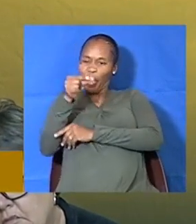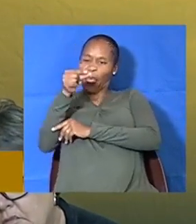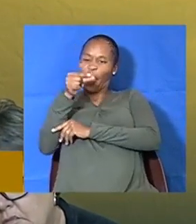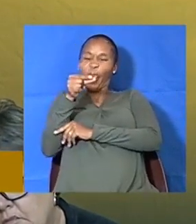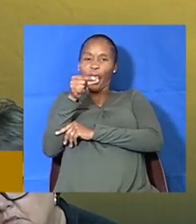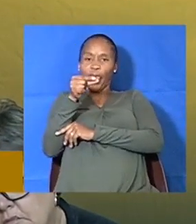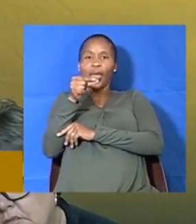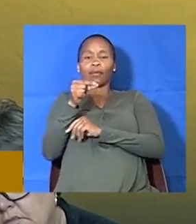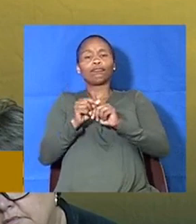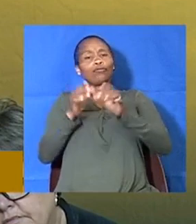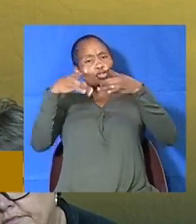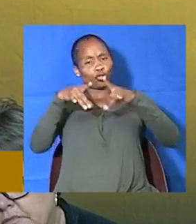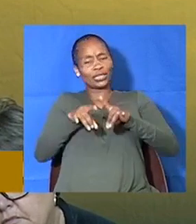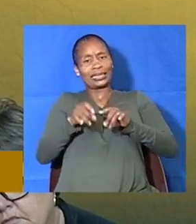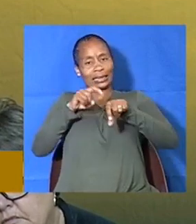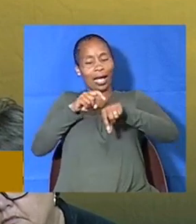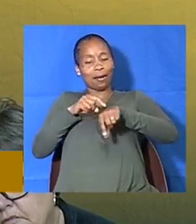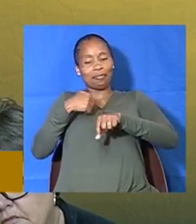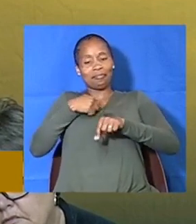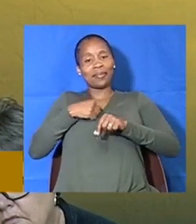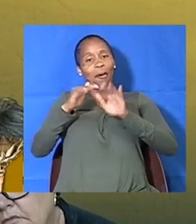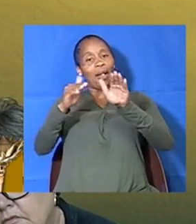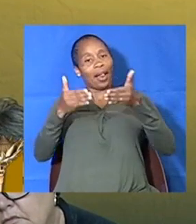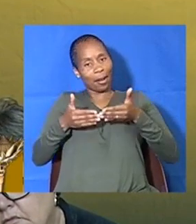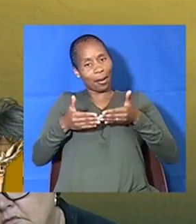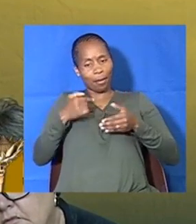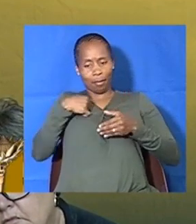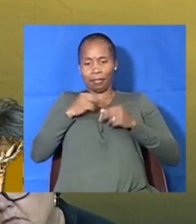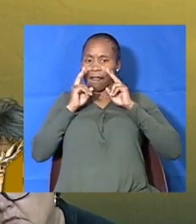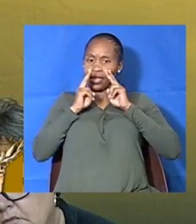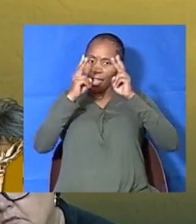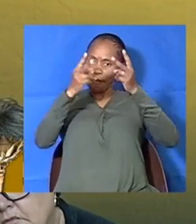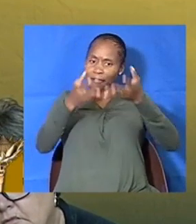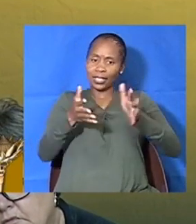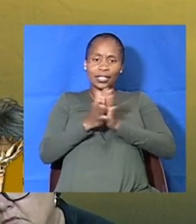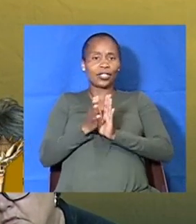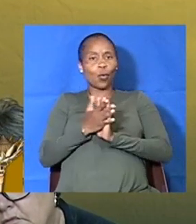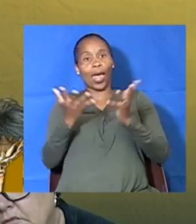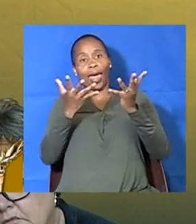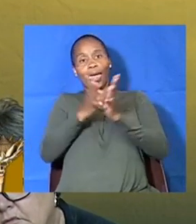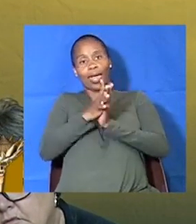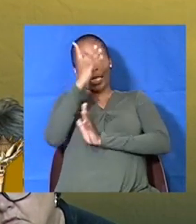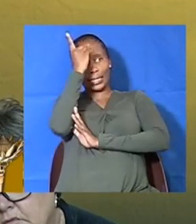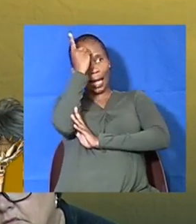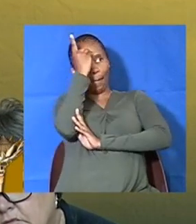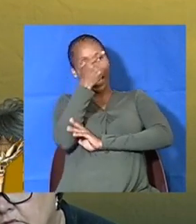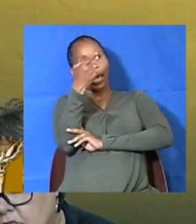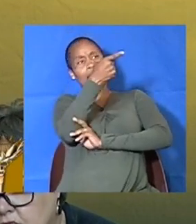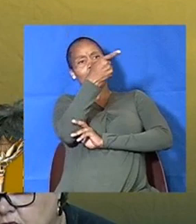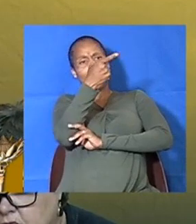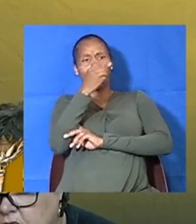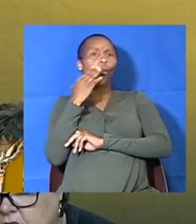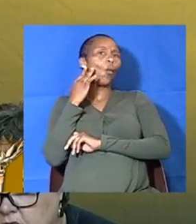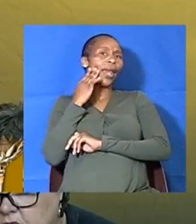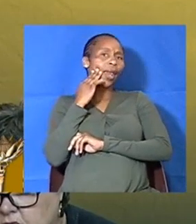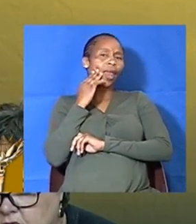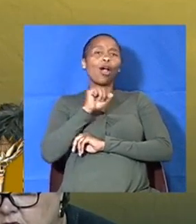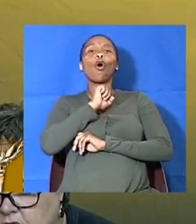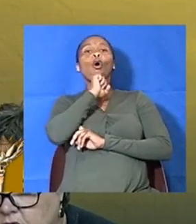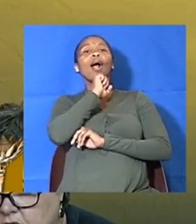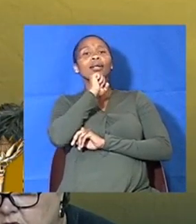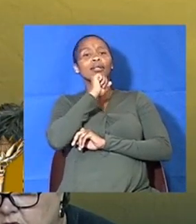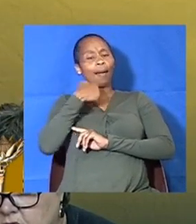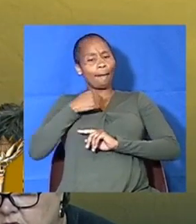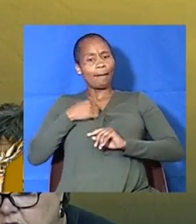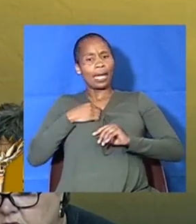Jumalang kanjani avosheni nda. My name is Lindy Wilson. I am a